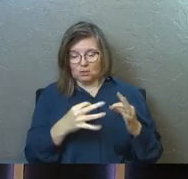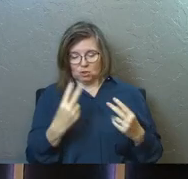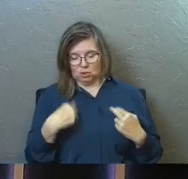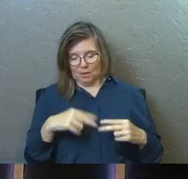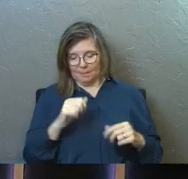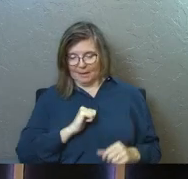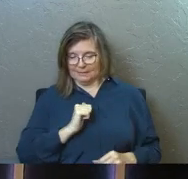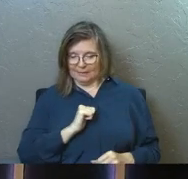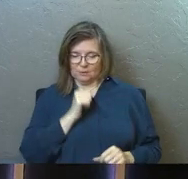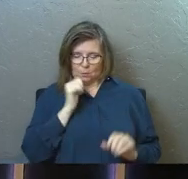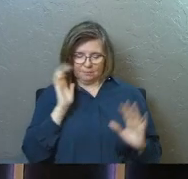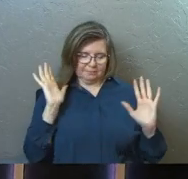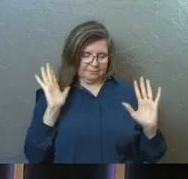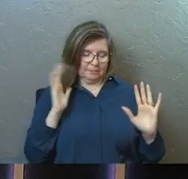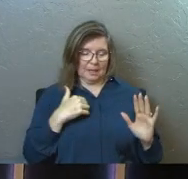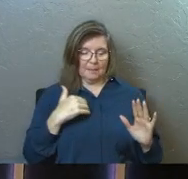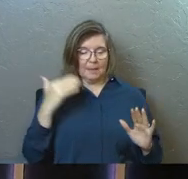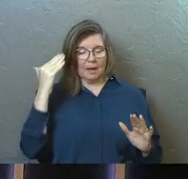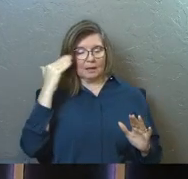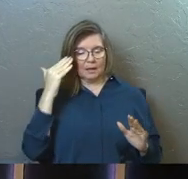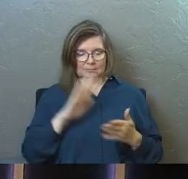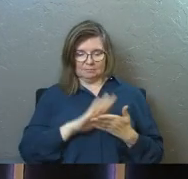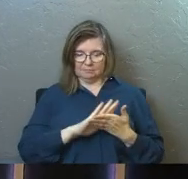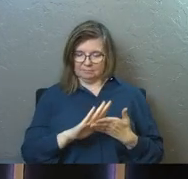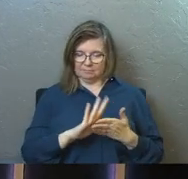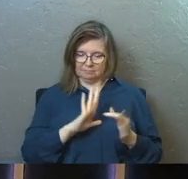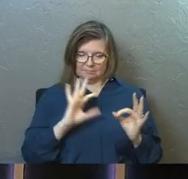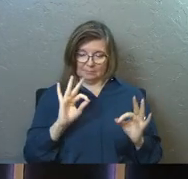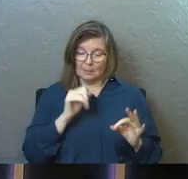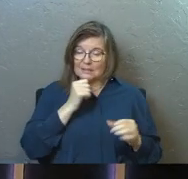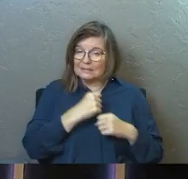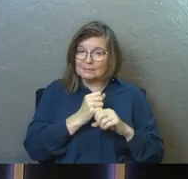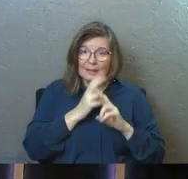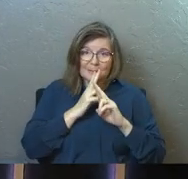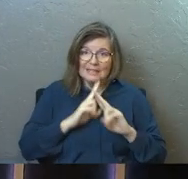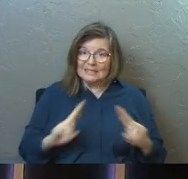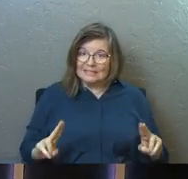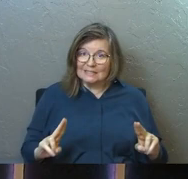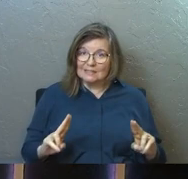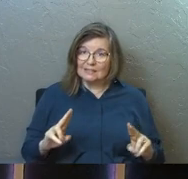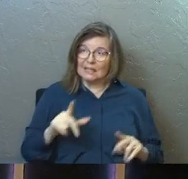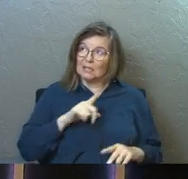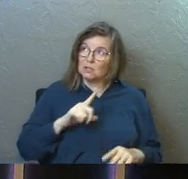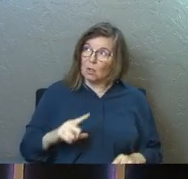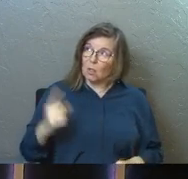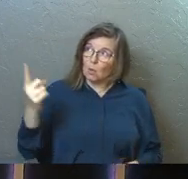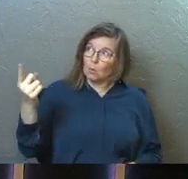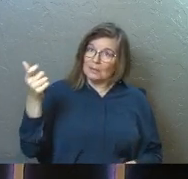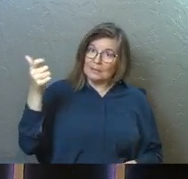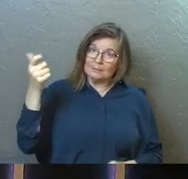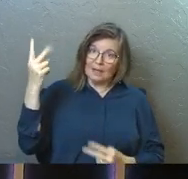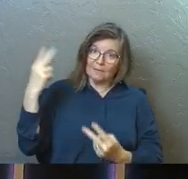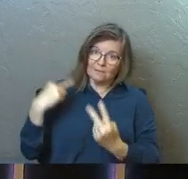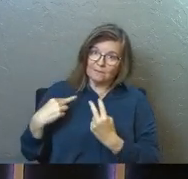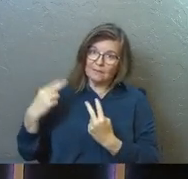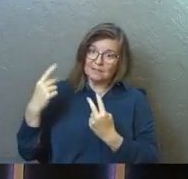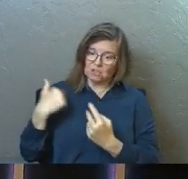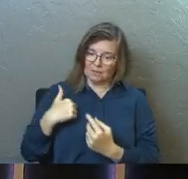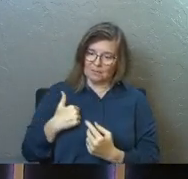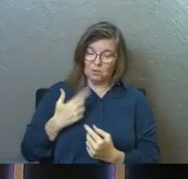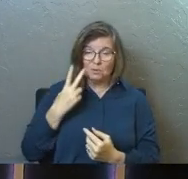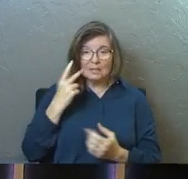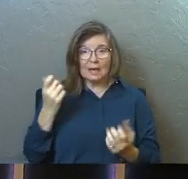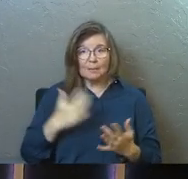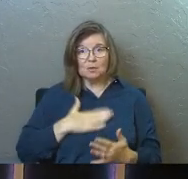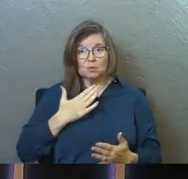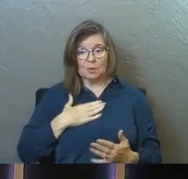judge myself. My conscience is clear, but that does not make me innocent. It's the Lord who judges me. Amen. Do you see how much joy he's